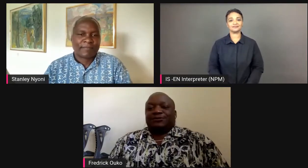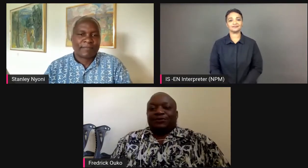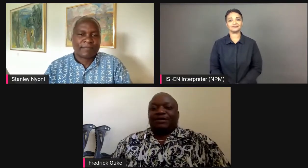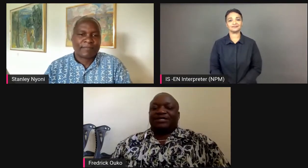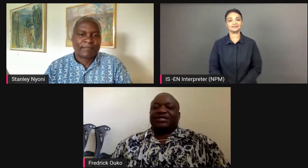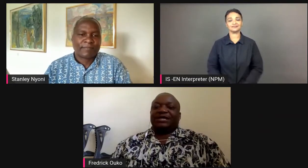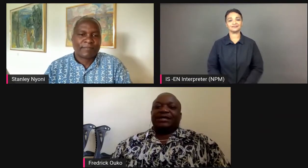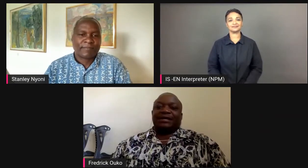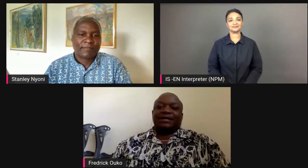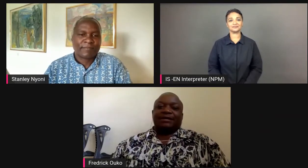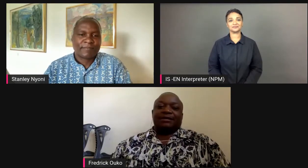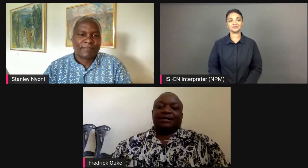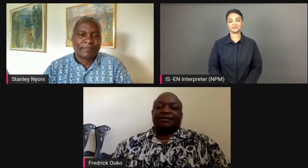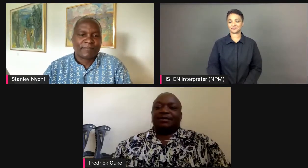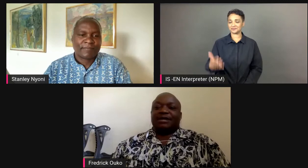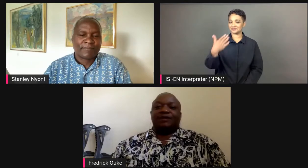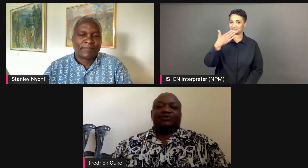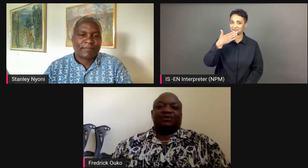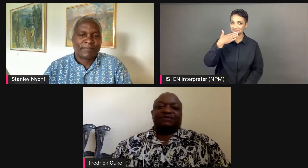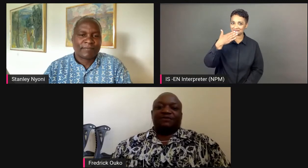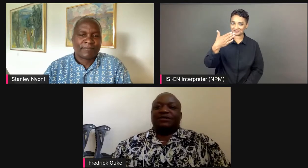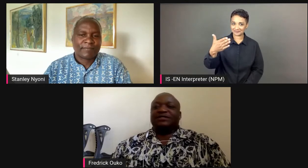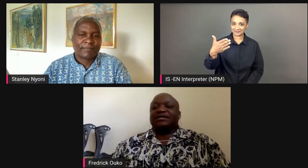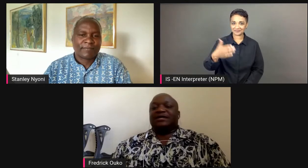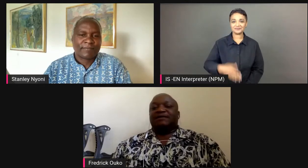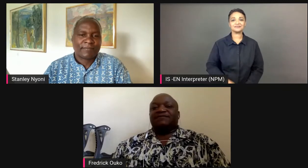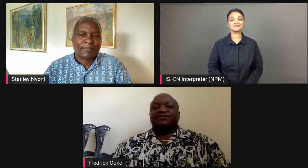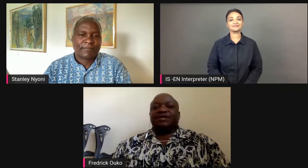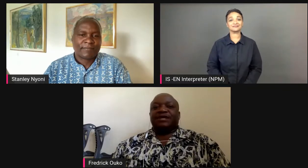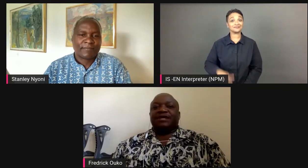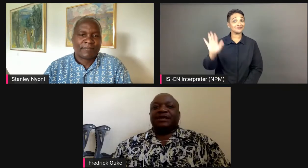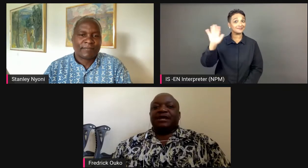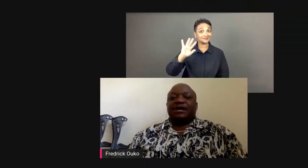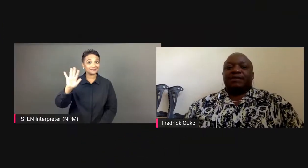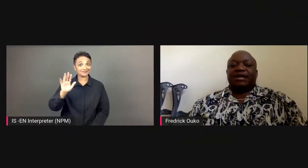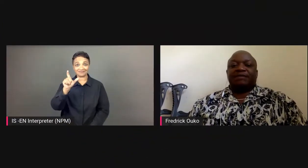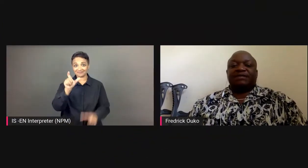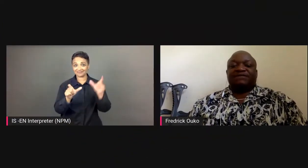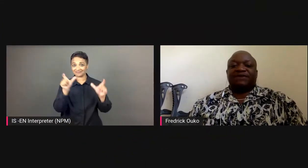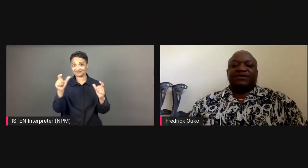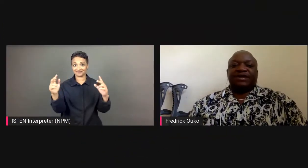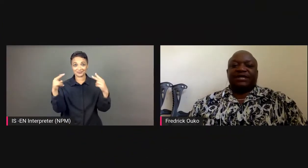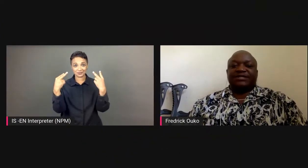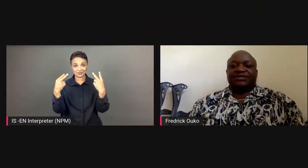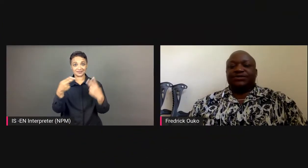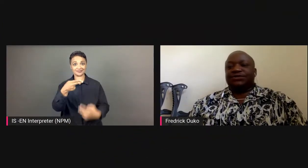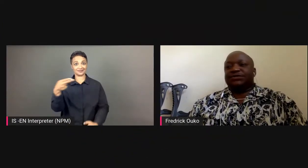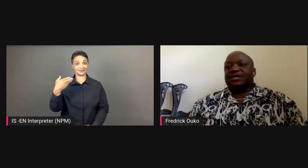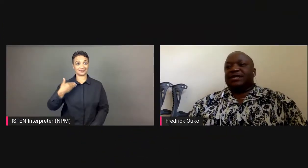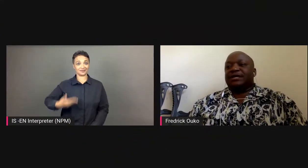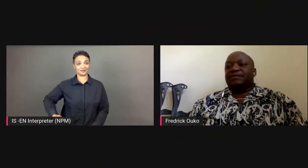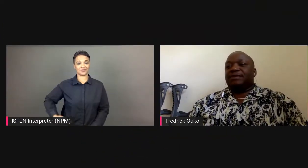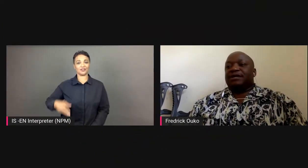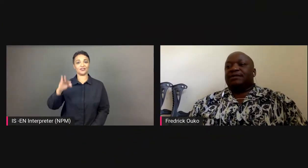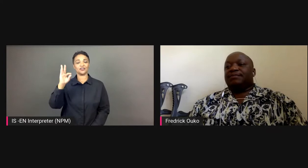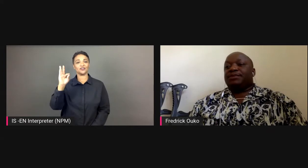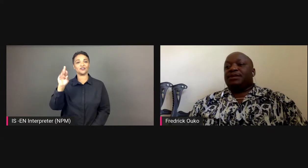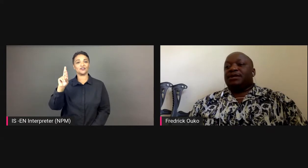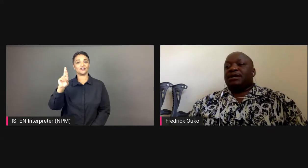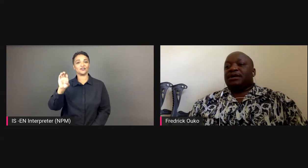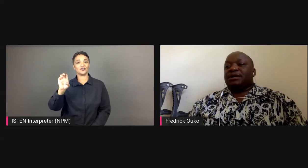Thank you so much, and hello to the viewers for today. My name is Frederick, as introduced, and